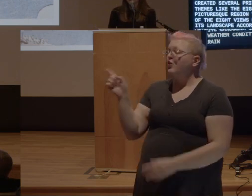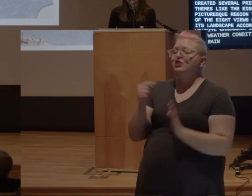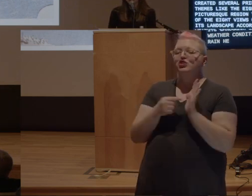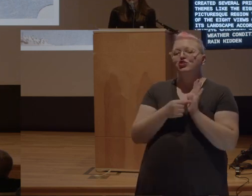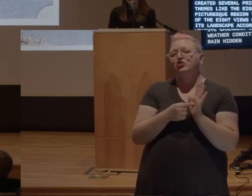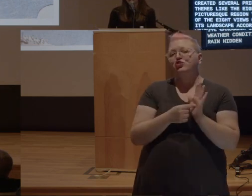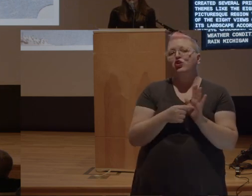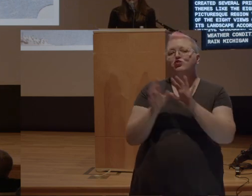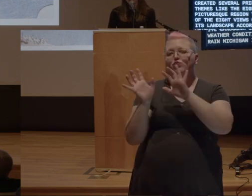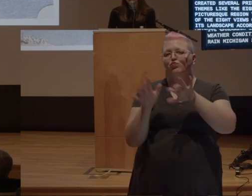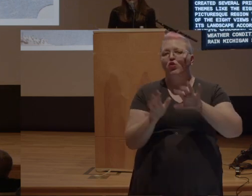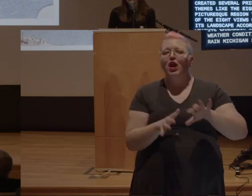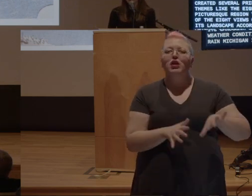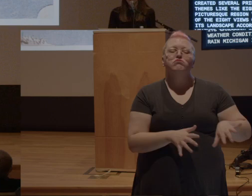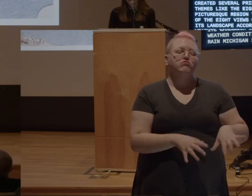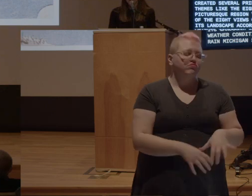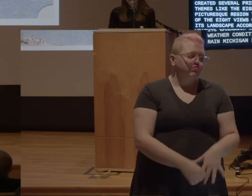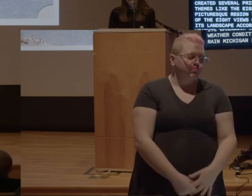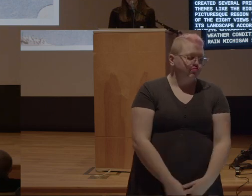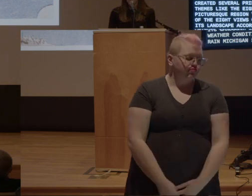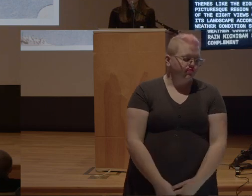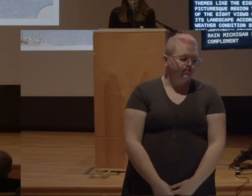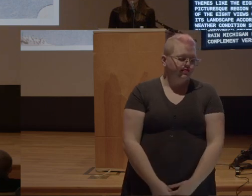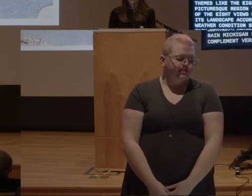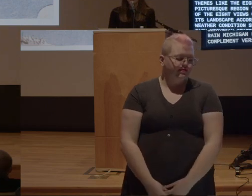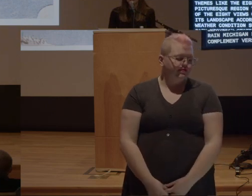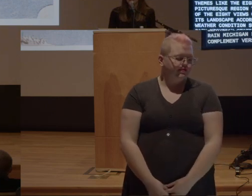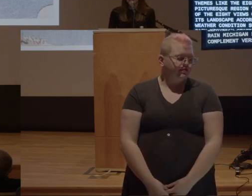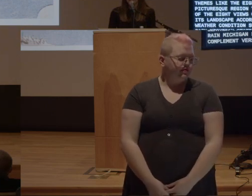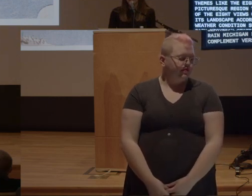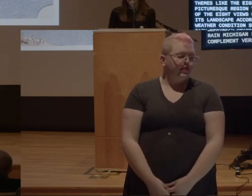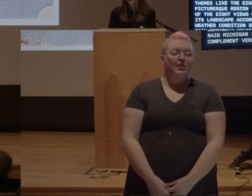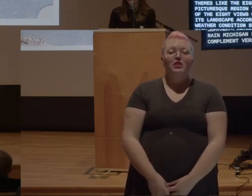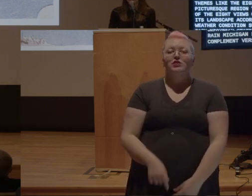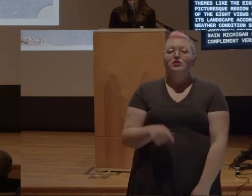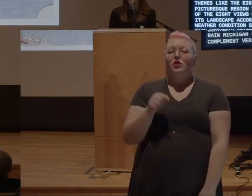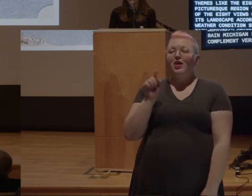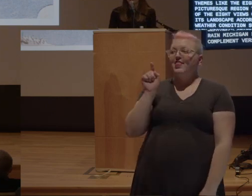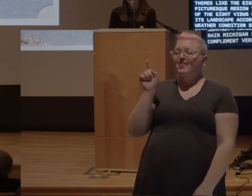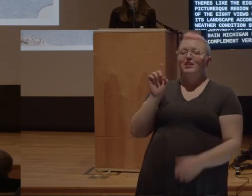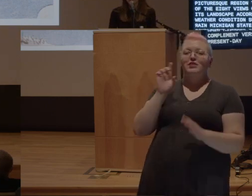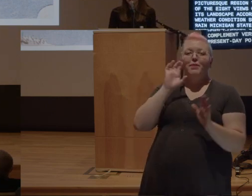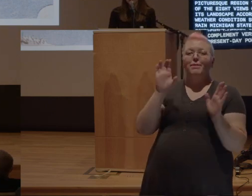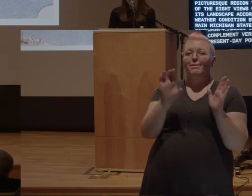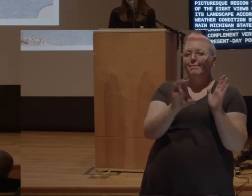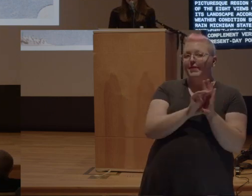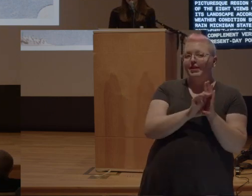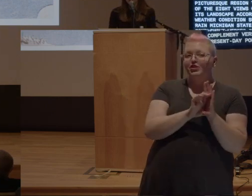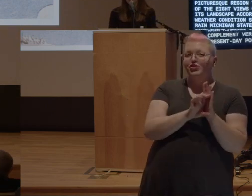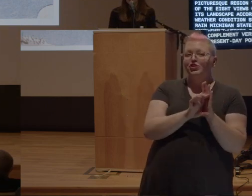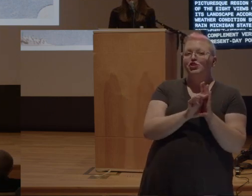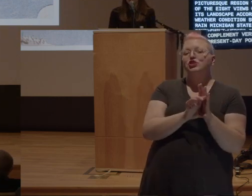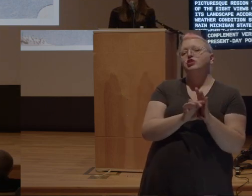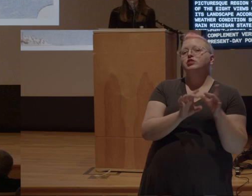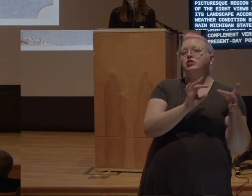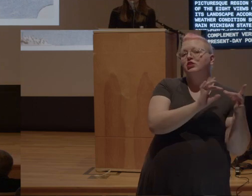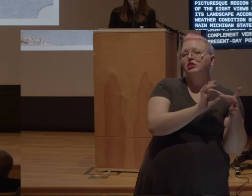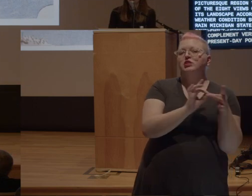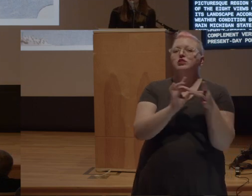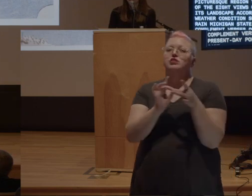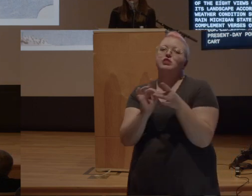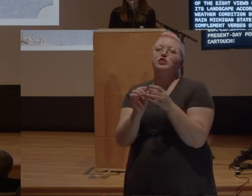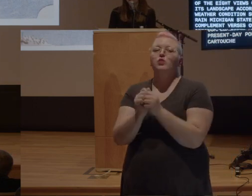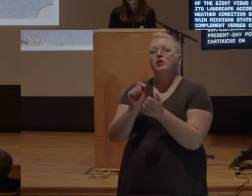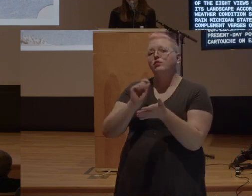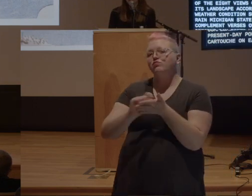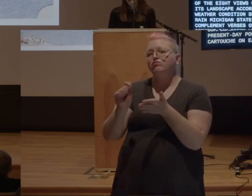Hiroshige's eight views were designed to complement verses on these famous places by present-day poets, which are inscribed within a cartouche on